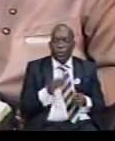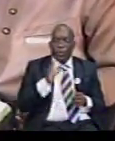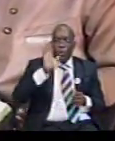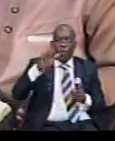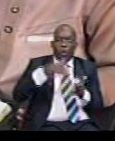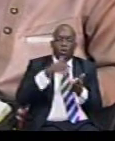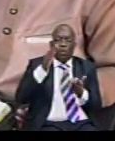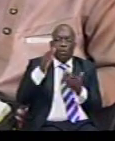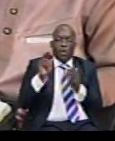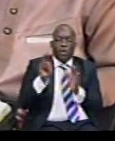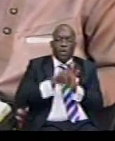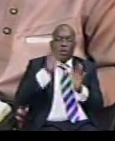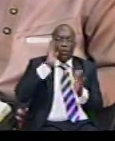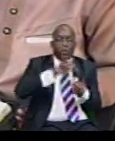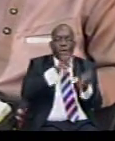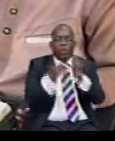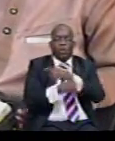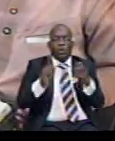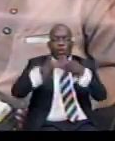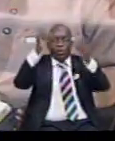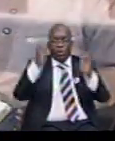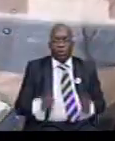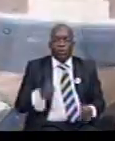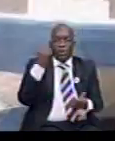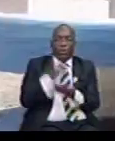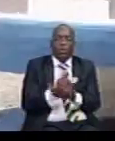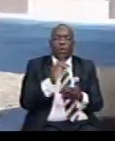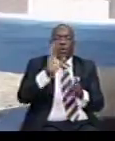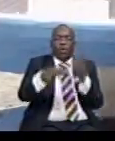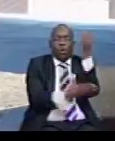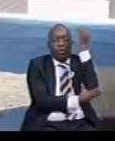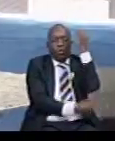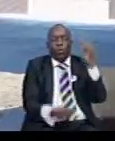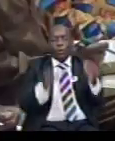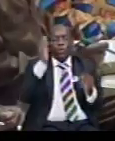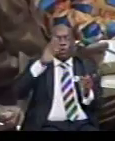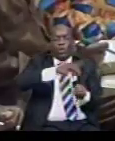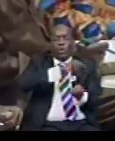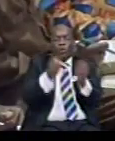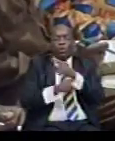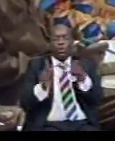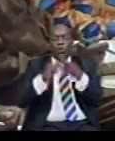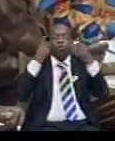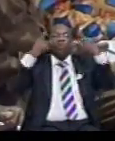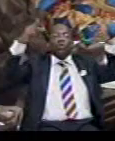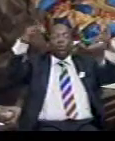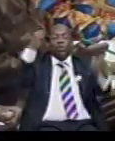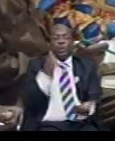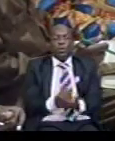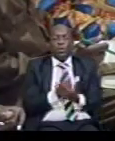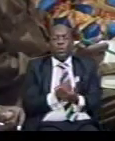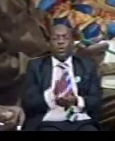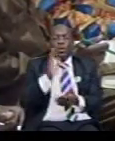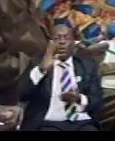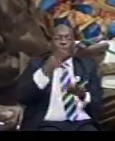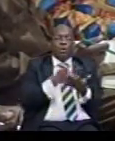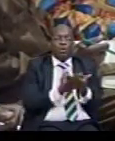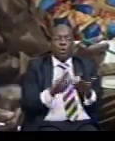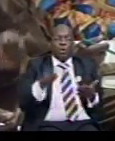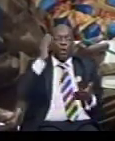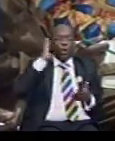strength. Your poverty will turn to prosperity. And your failure will turn